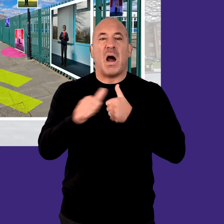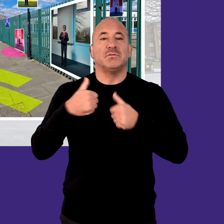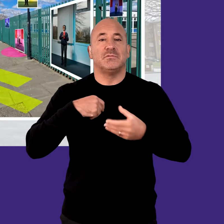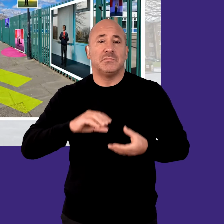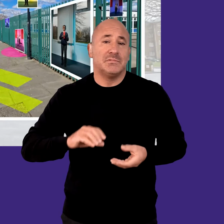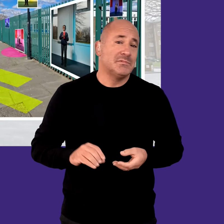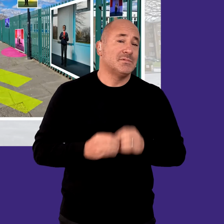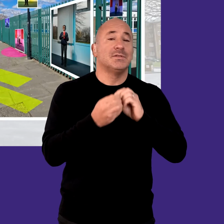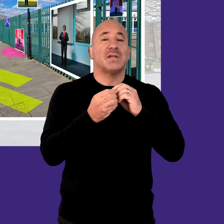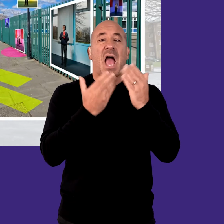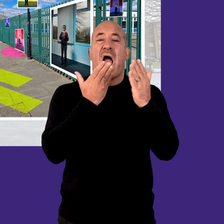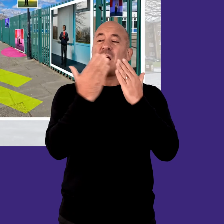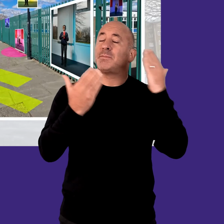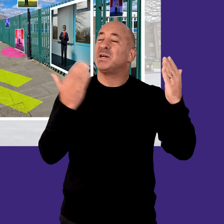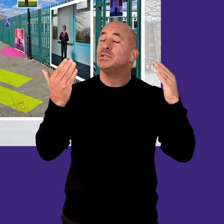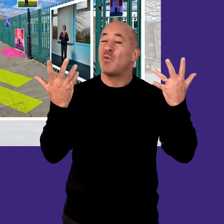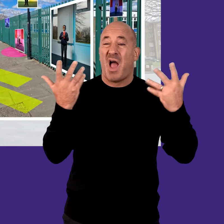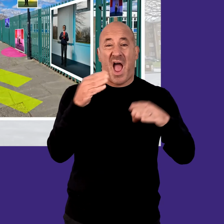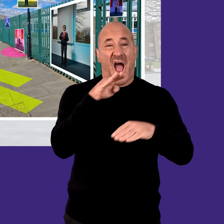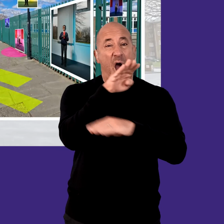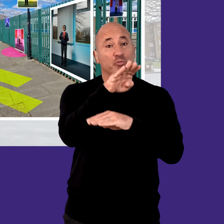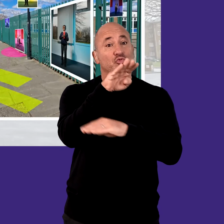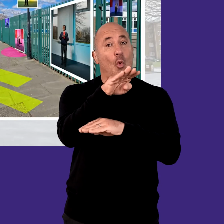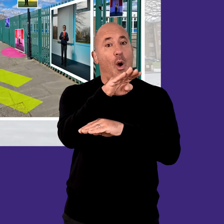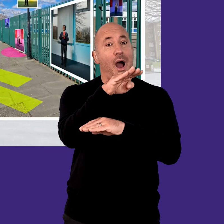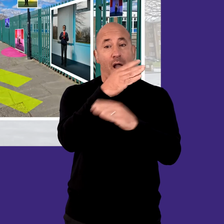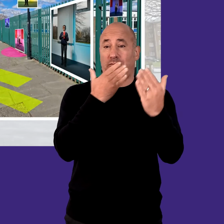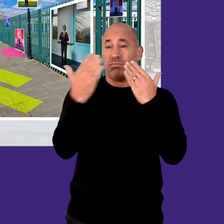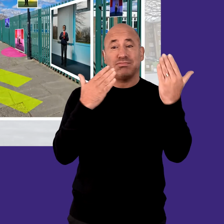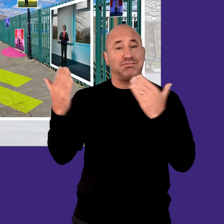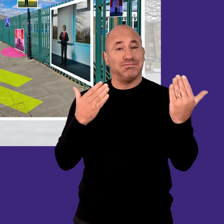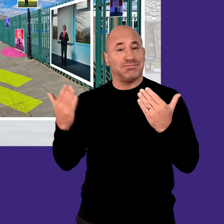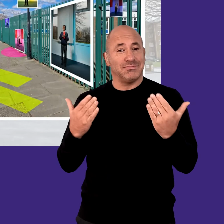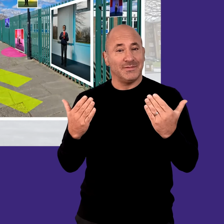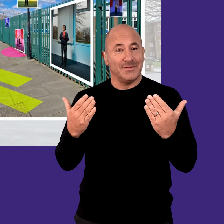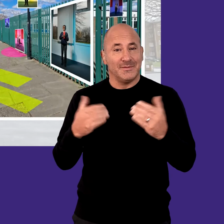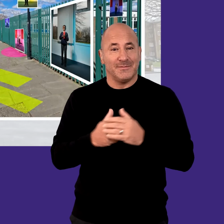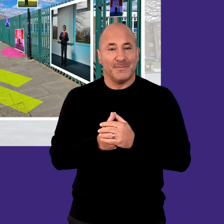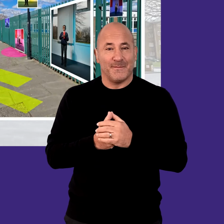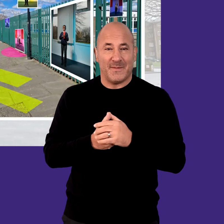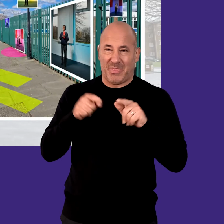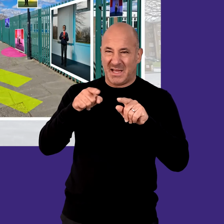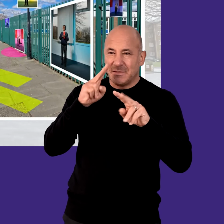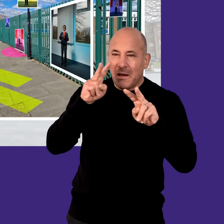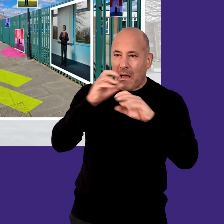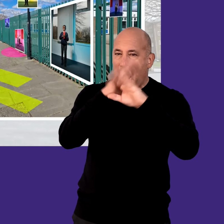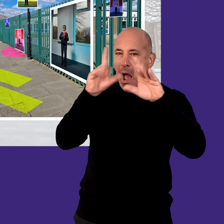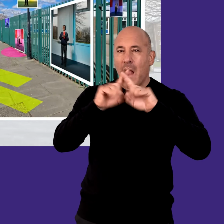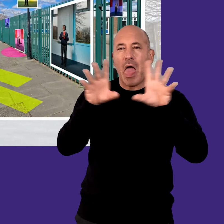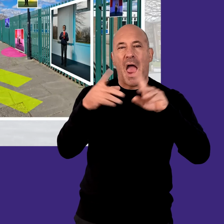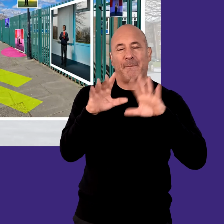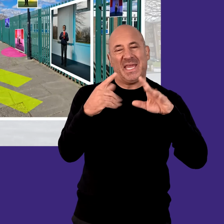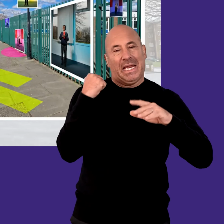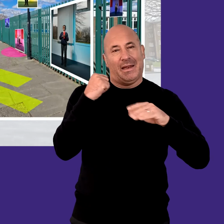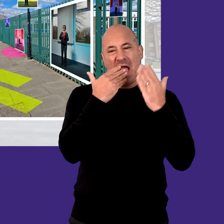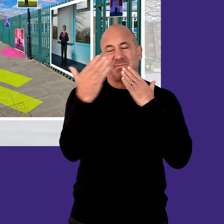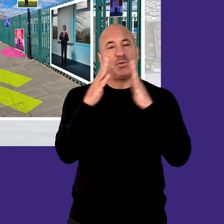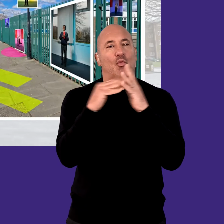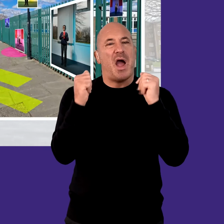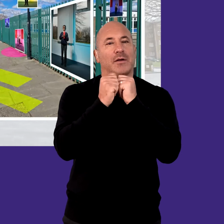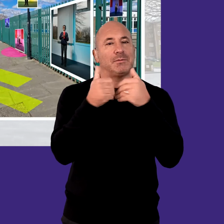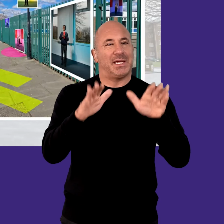So it made best sense to us and to Jamie to create an outdoor exhibition of those images. So this is just a mock-up of what it'll look like at